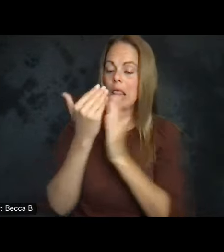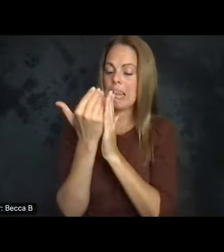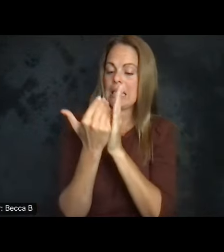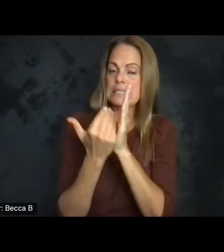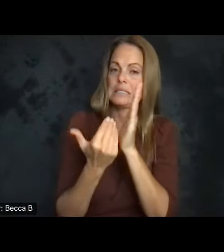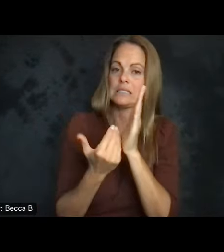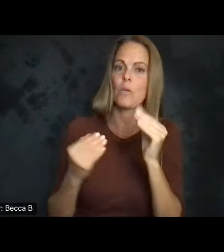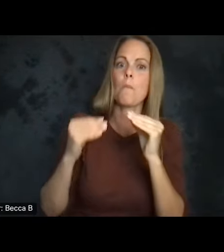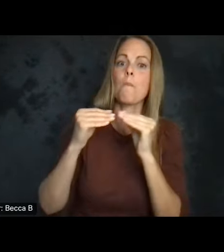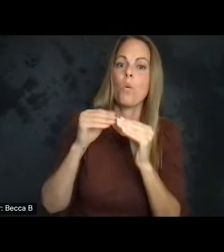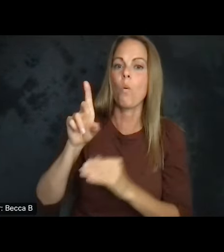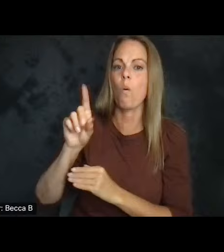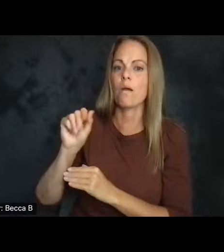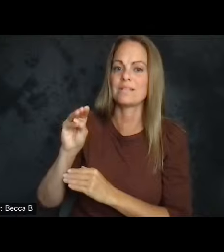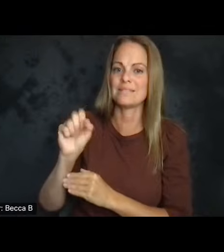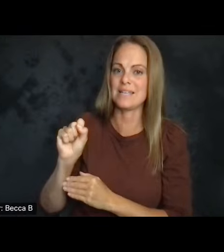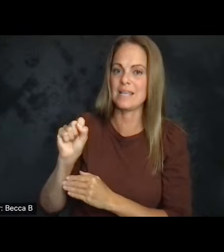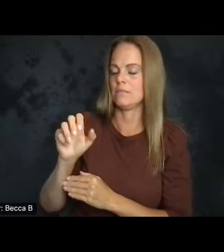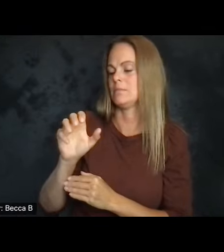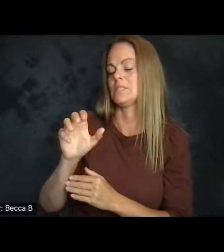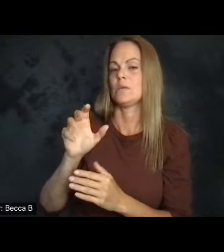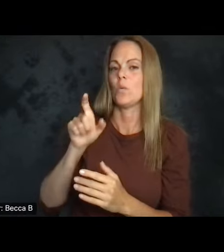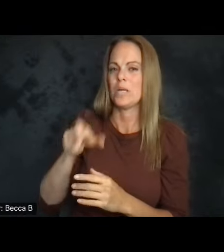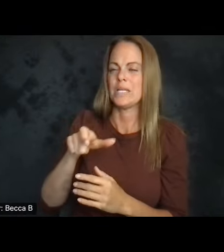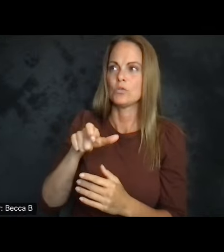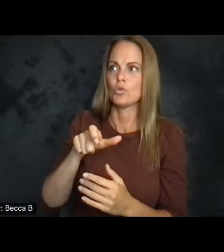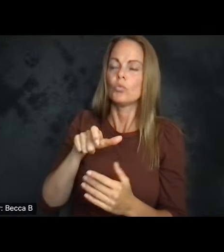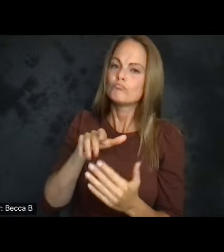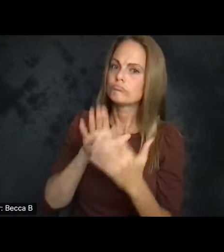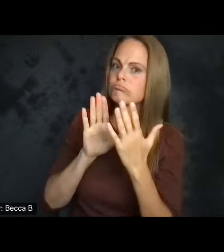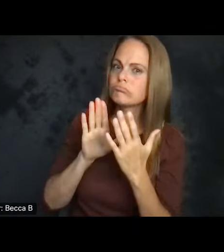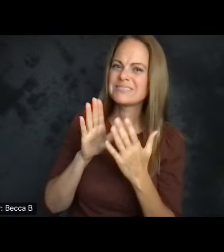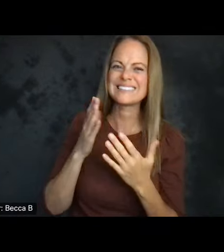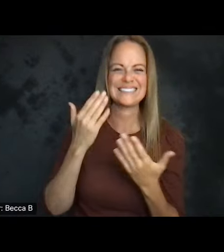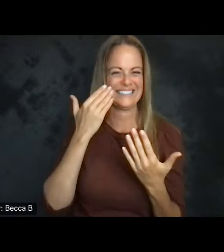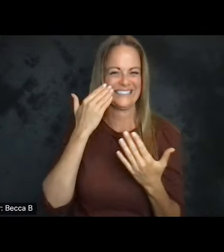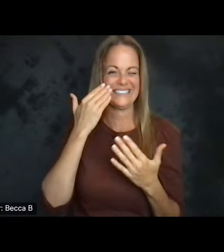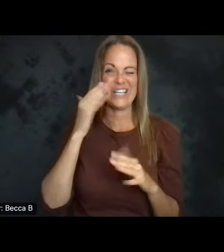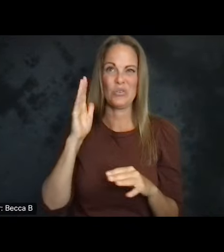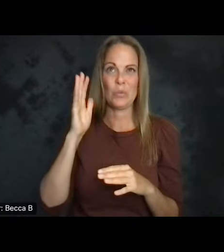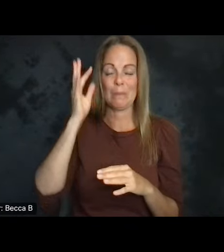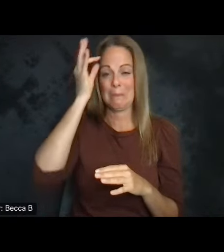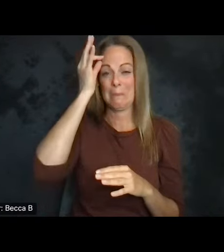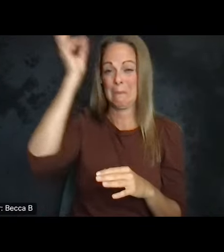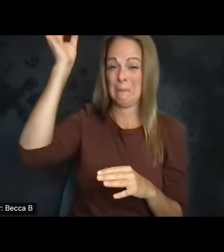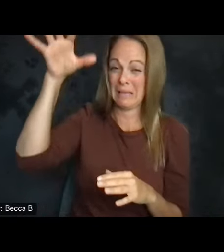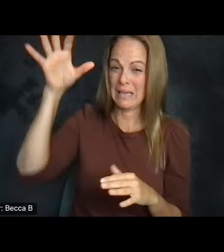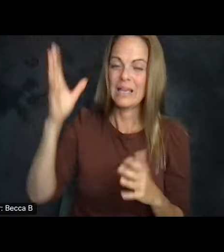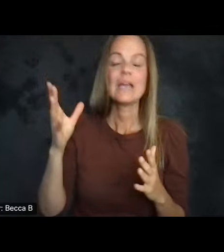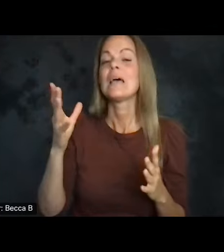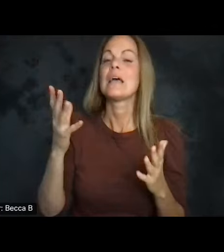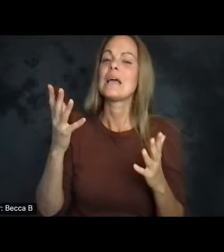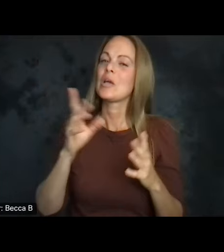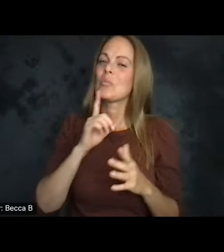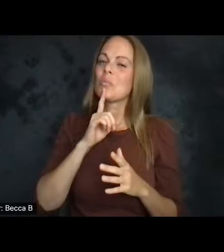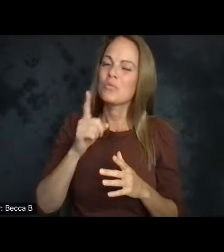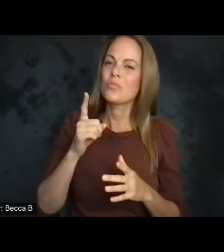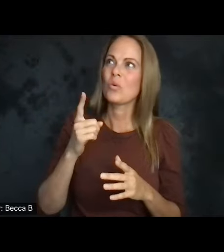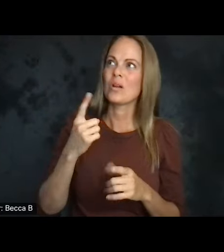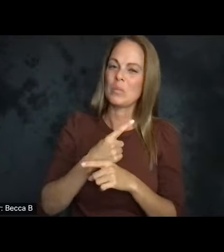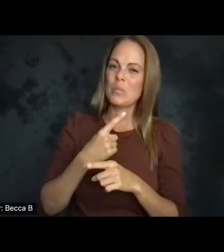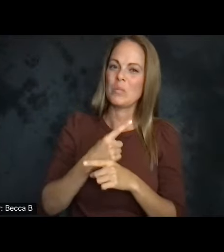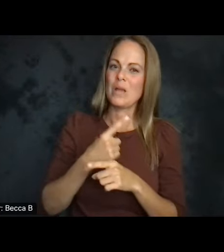addressed. I don't want to go off the top of my head kind of what the number was spit out. I can go back and look for you. I want to say roughly around 10